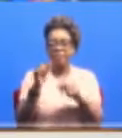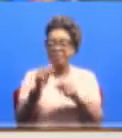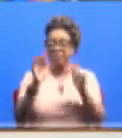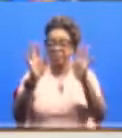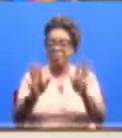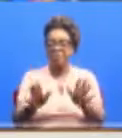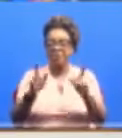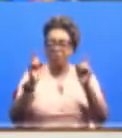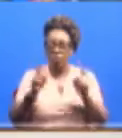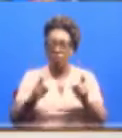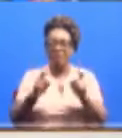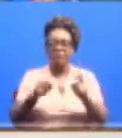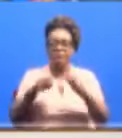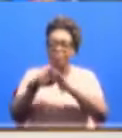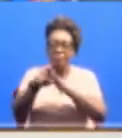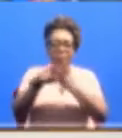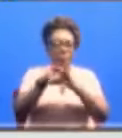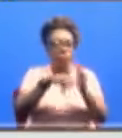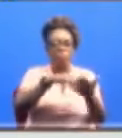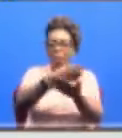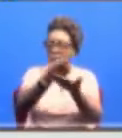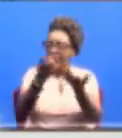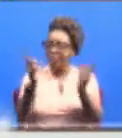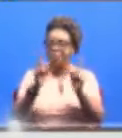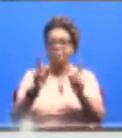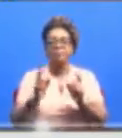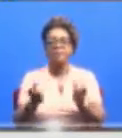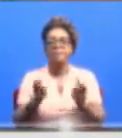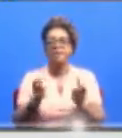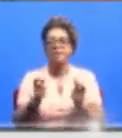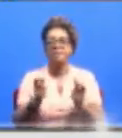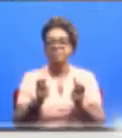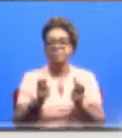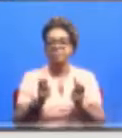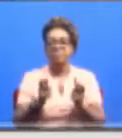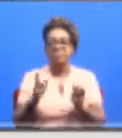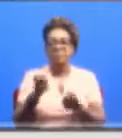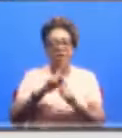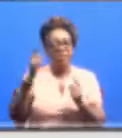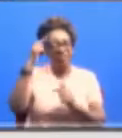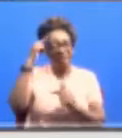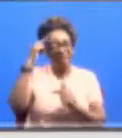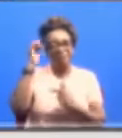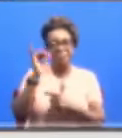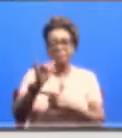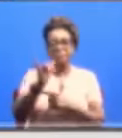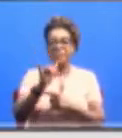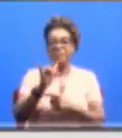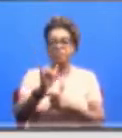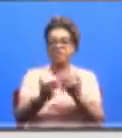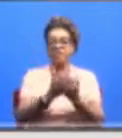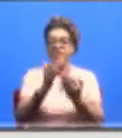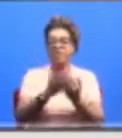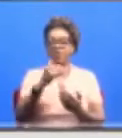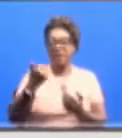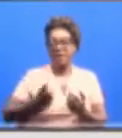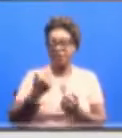required reaching out through all media. I don't think it was tipped to the favor of the girl